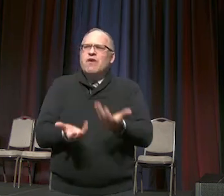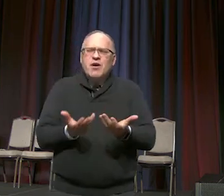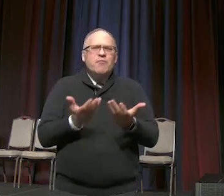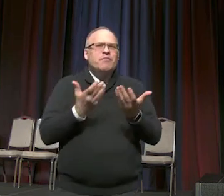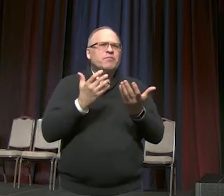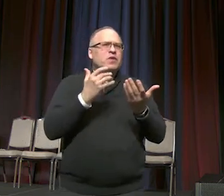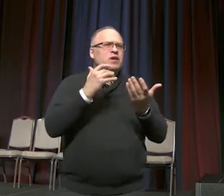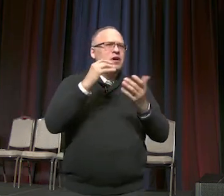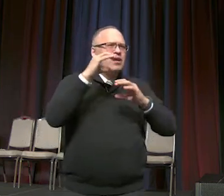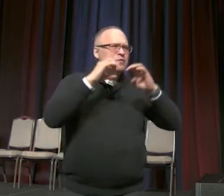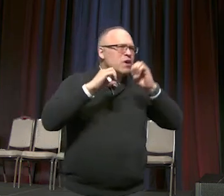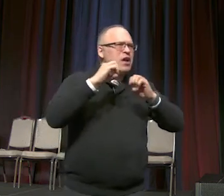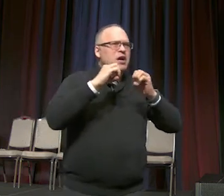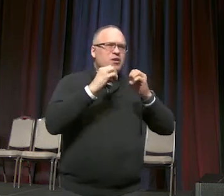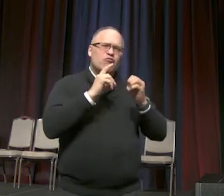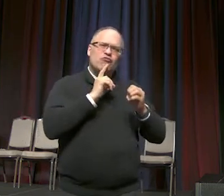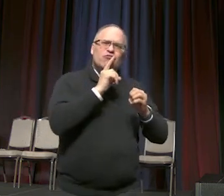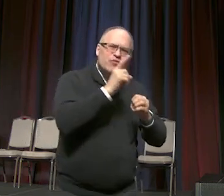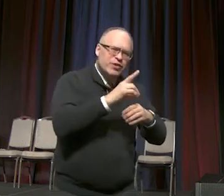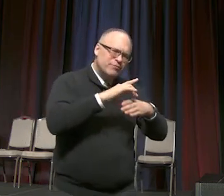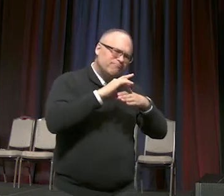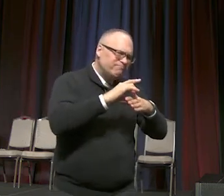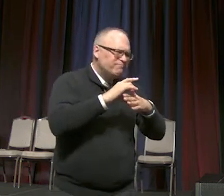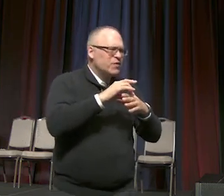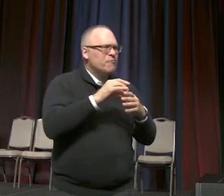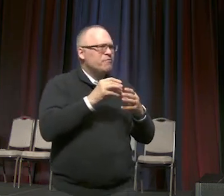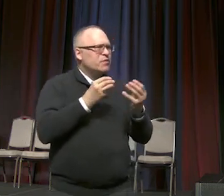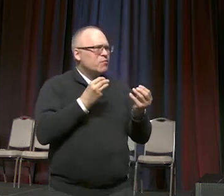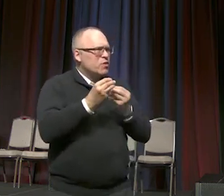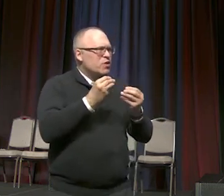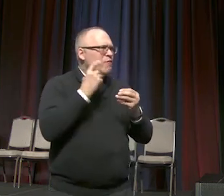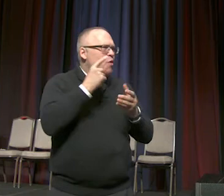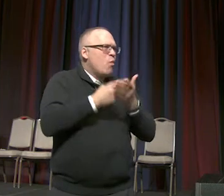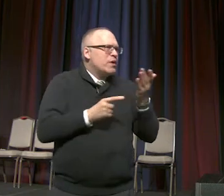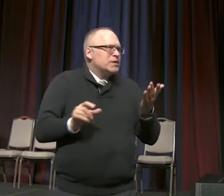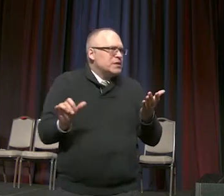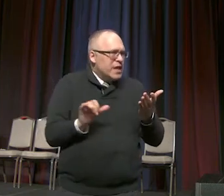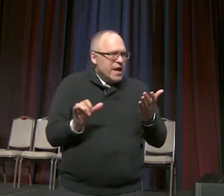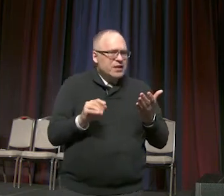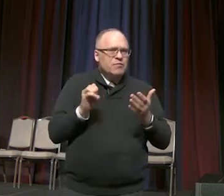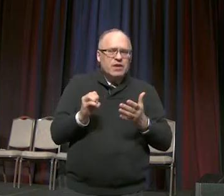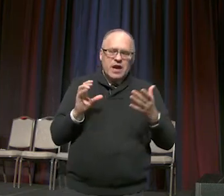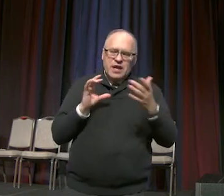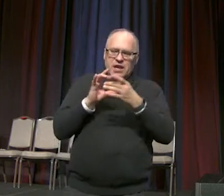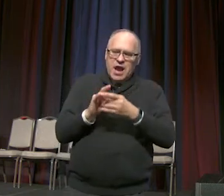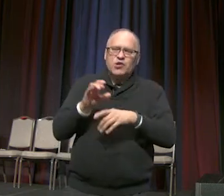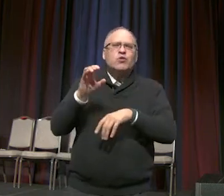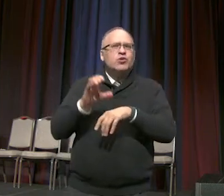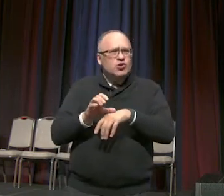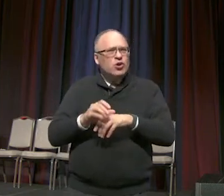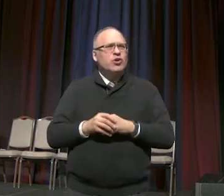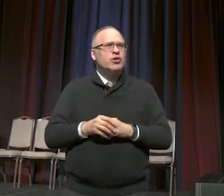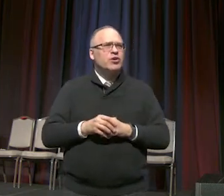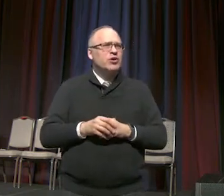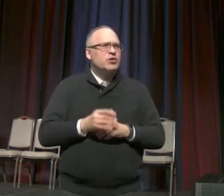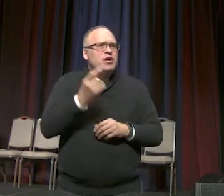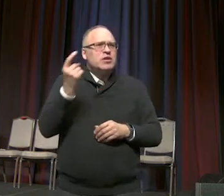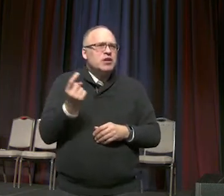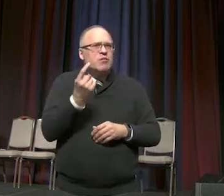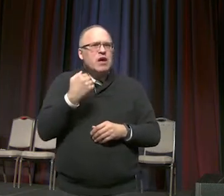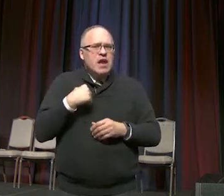experiential meaning to being a connectional church, something that has local